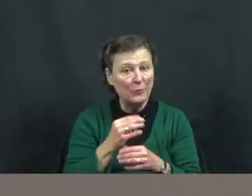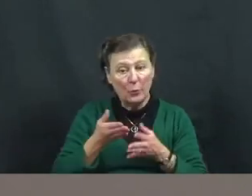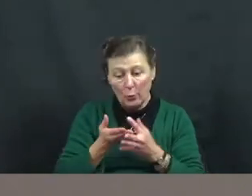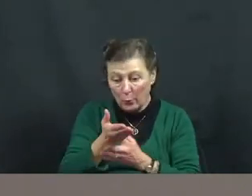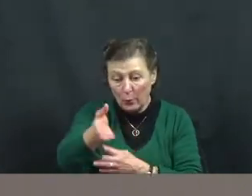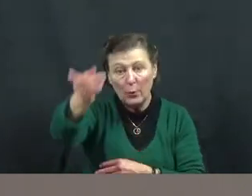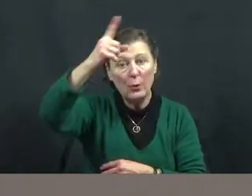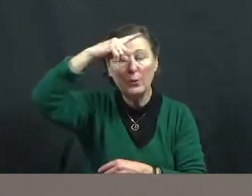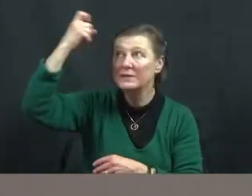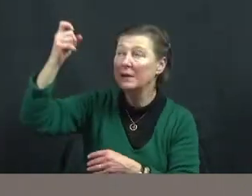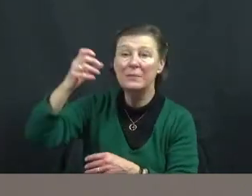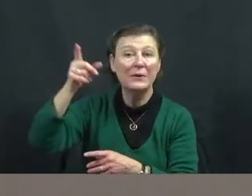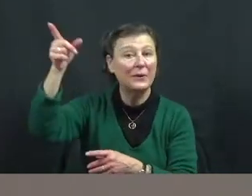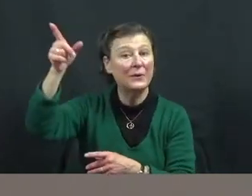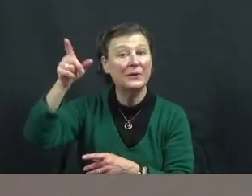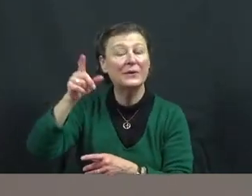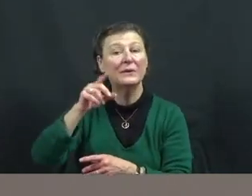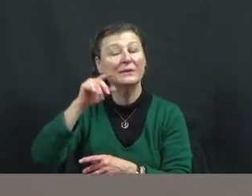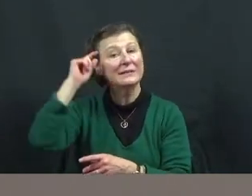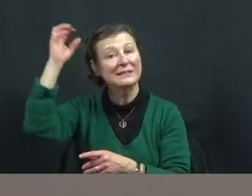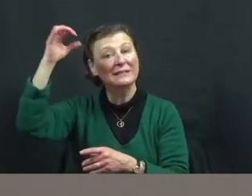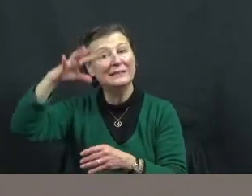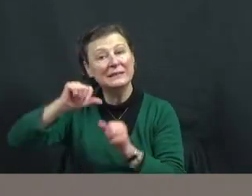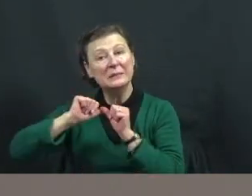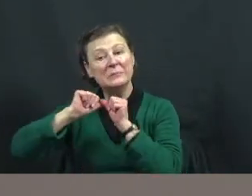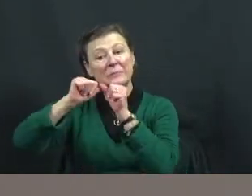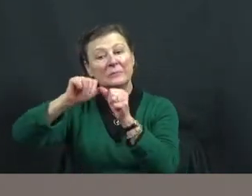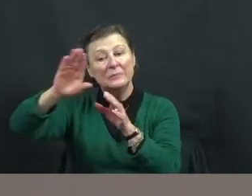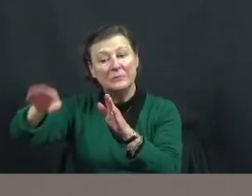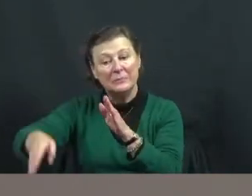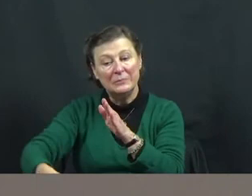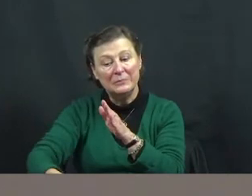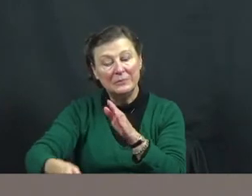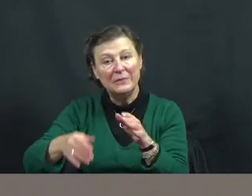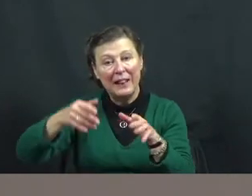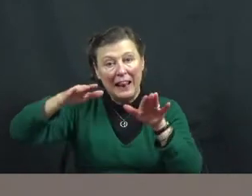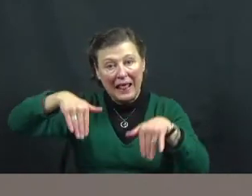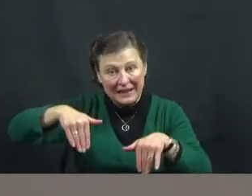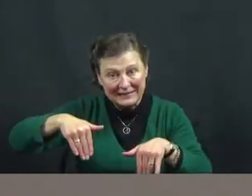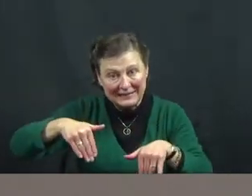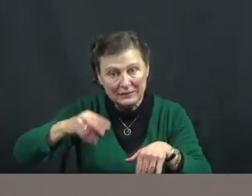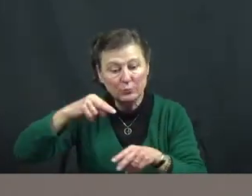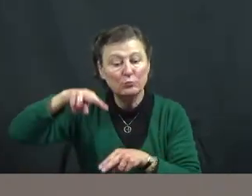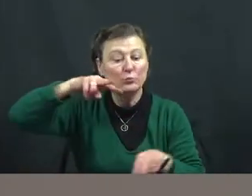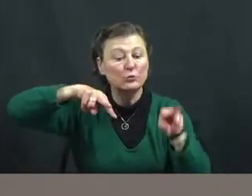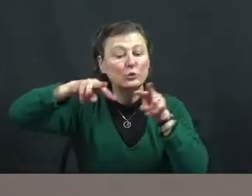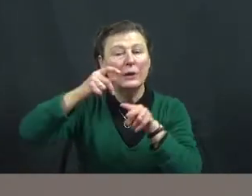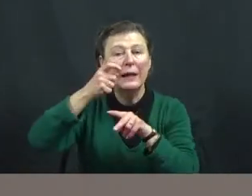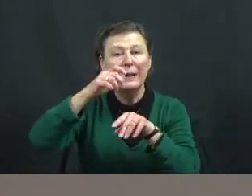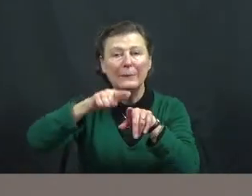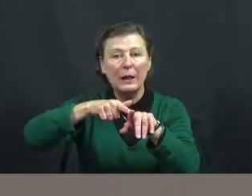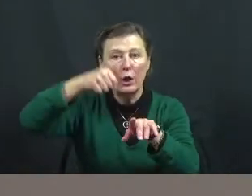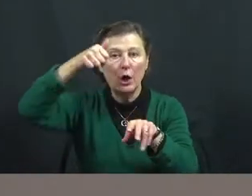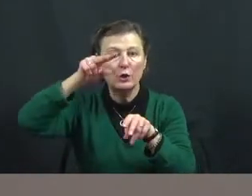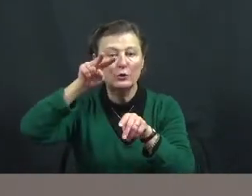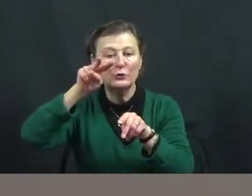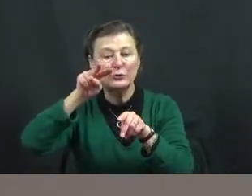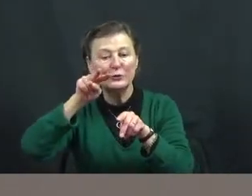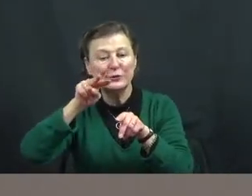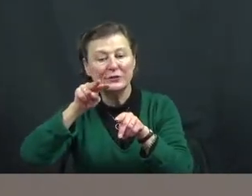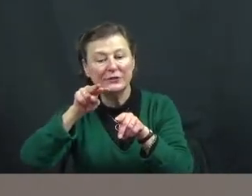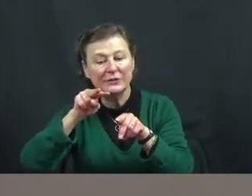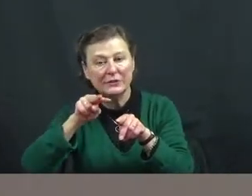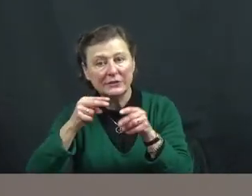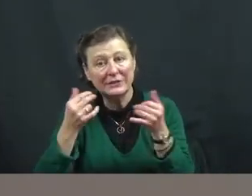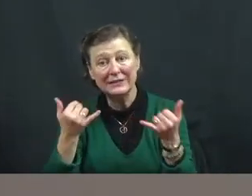she had stayed up late into the evening so that she could look over the richness of the earth just a little bit longer. Now she